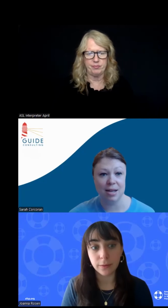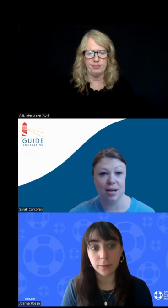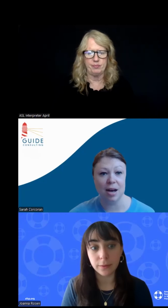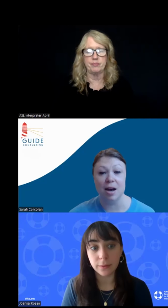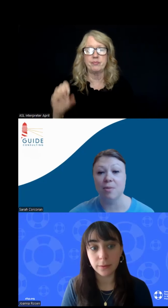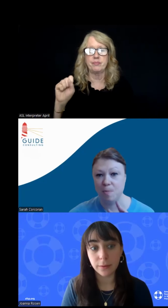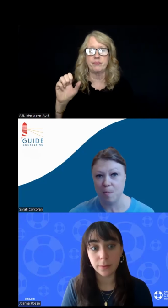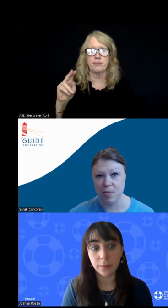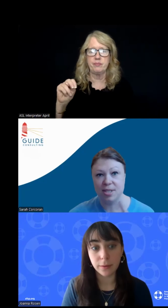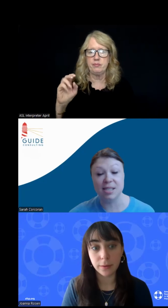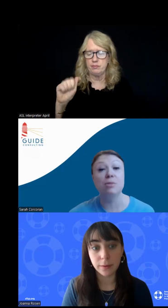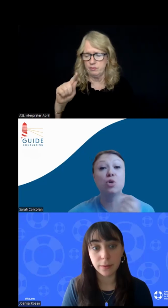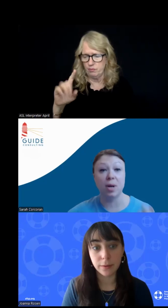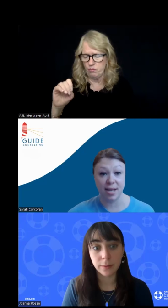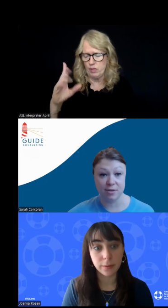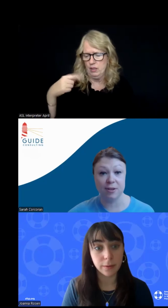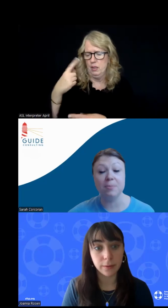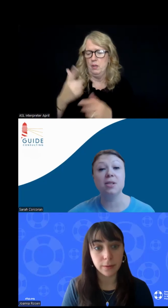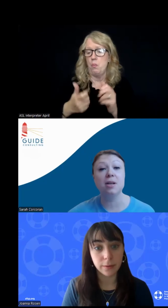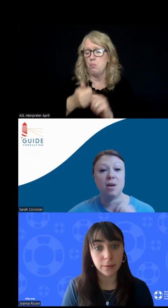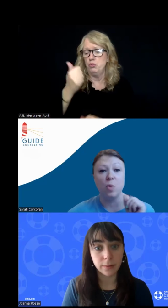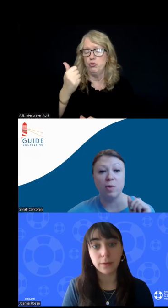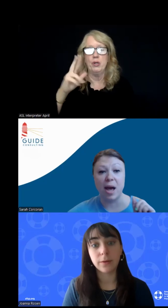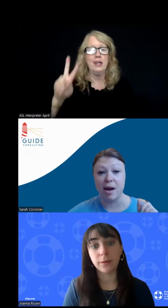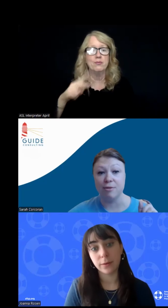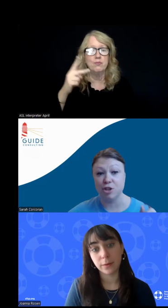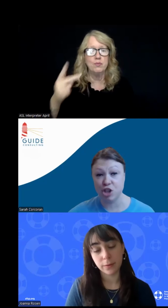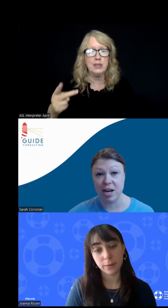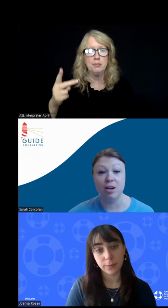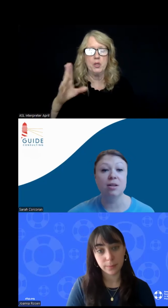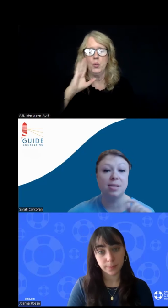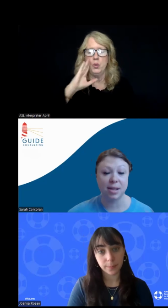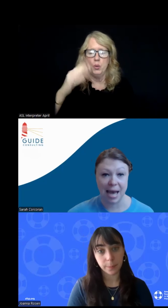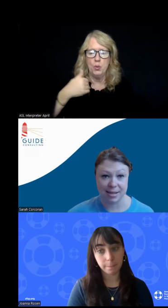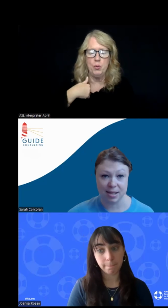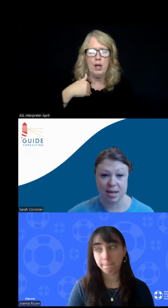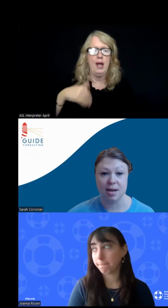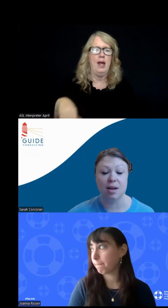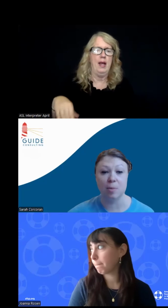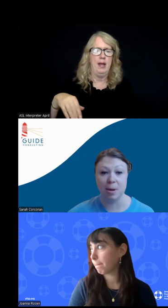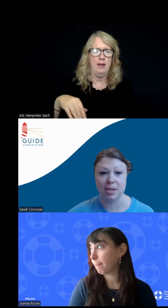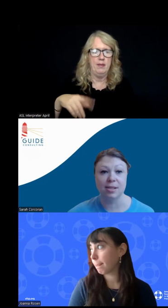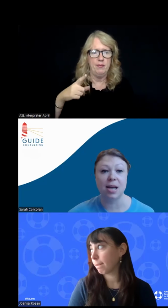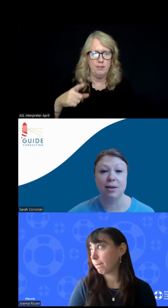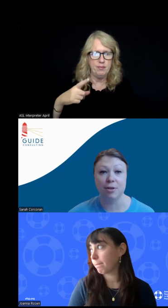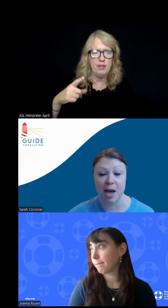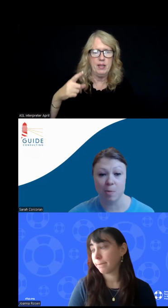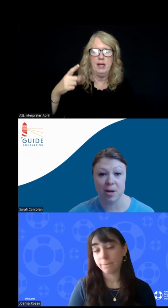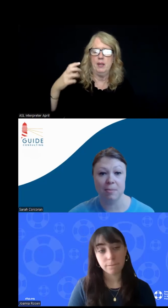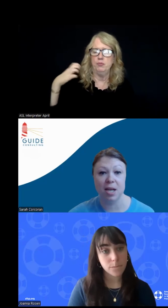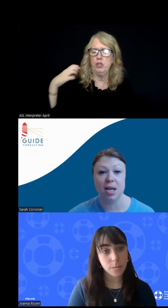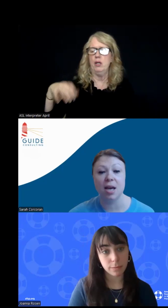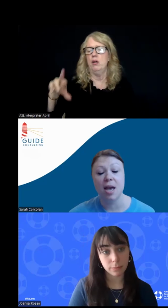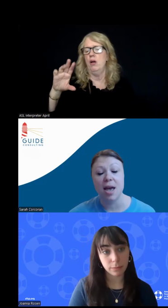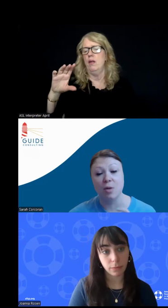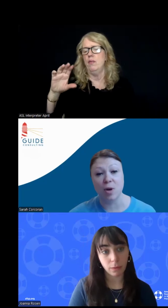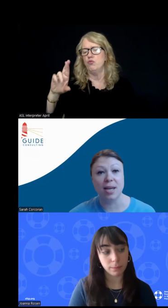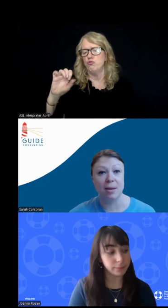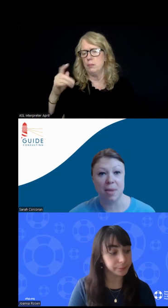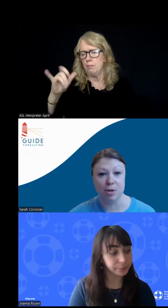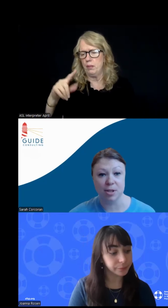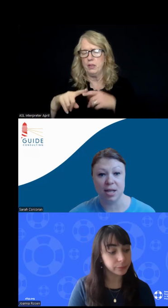side, since the majority has flipped, we will have Chair Cassidy on the Republican side for the Help Committee,